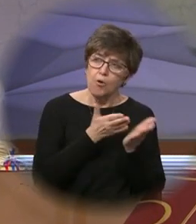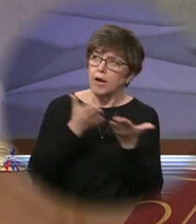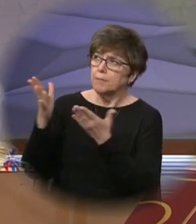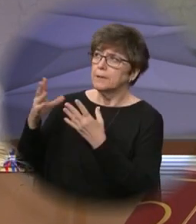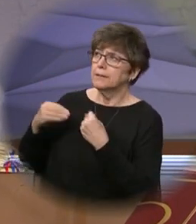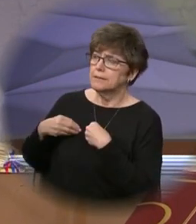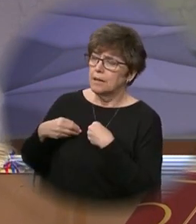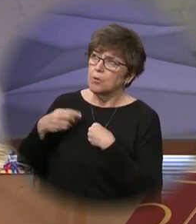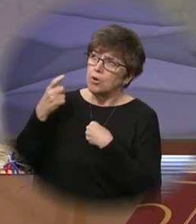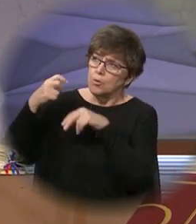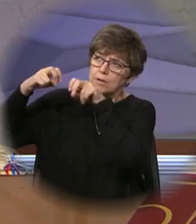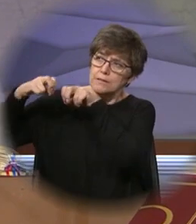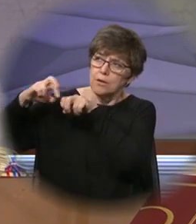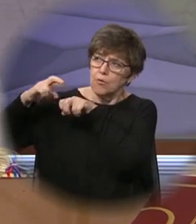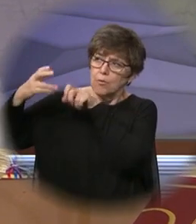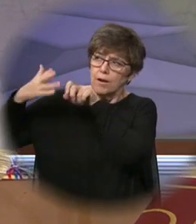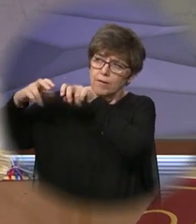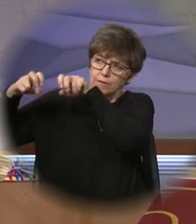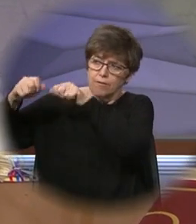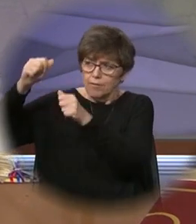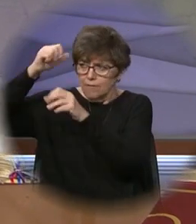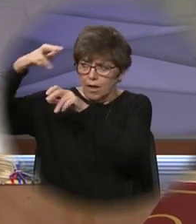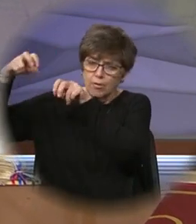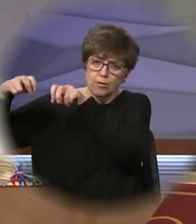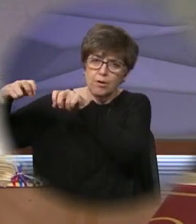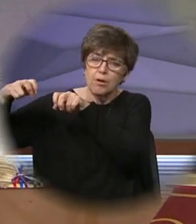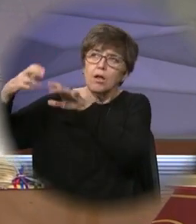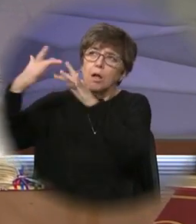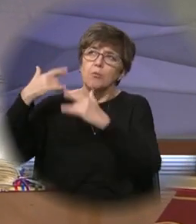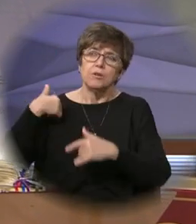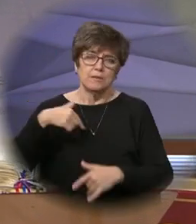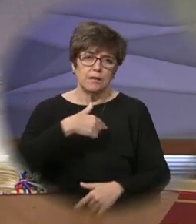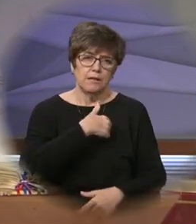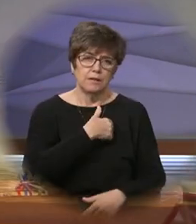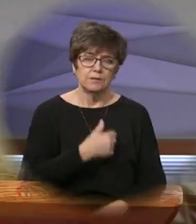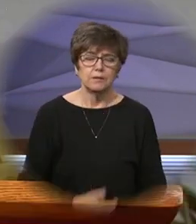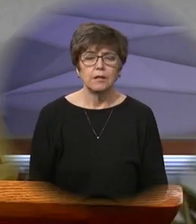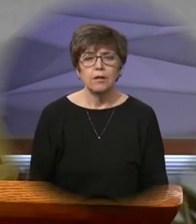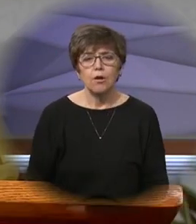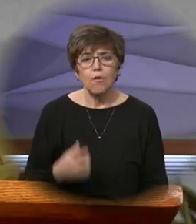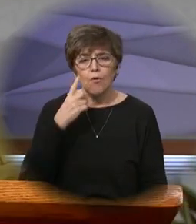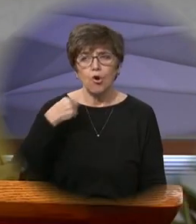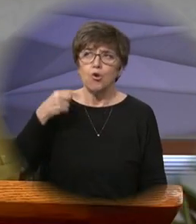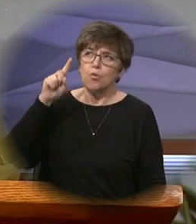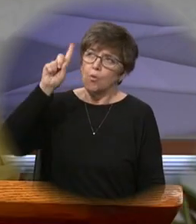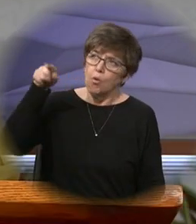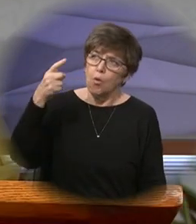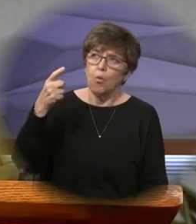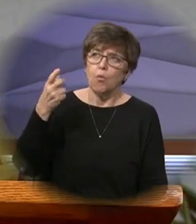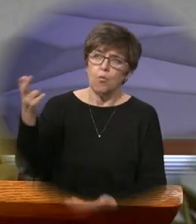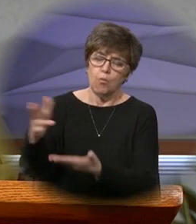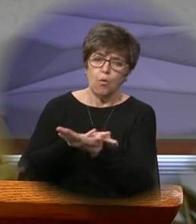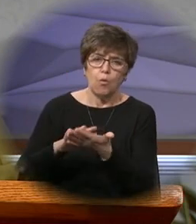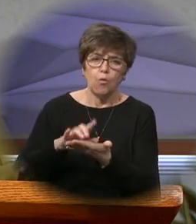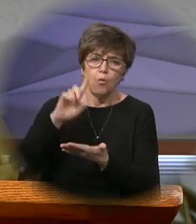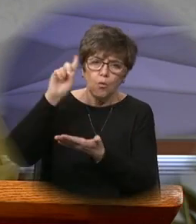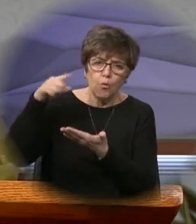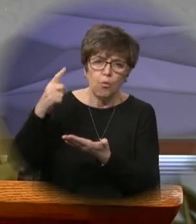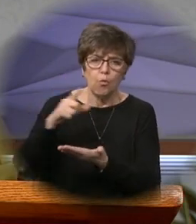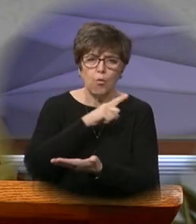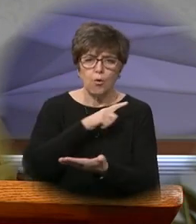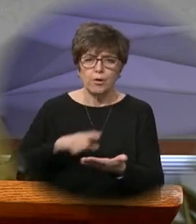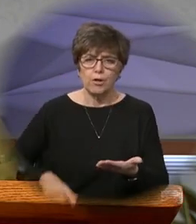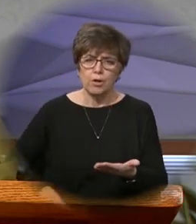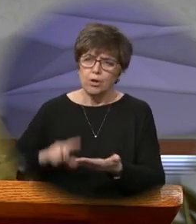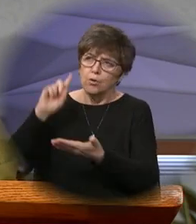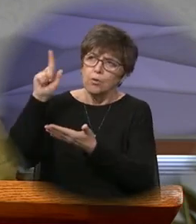prayer. You are seated at the right hand of the Father, have mercy on us. For you alone are the Holy One, you alone are